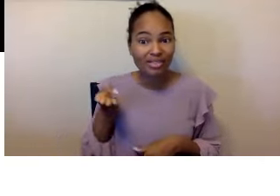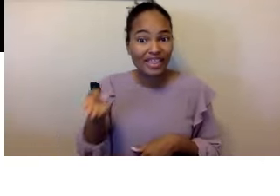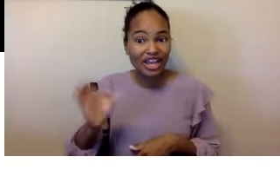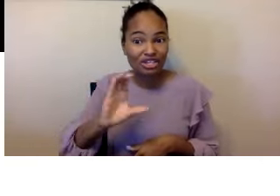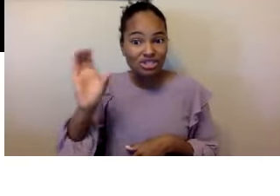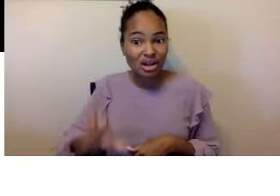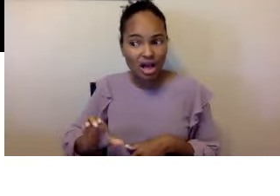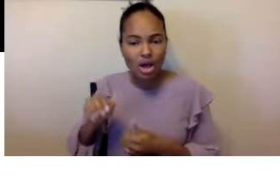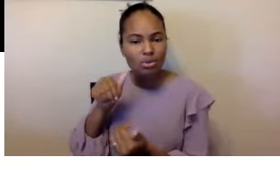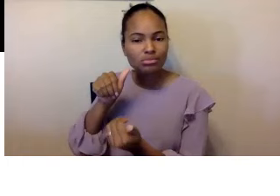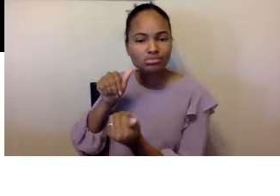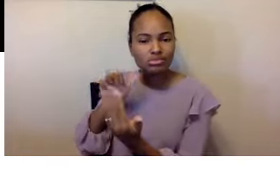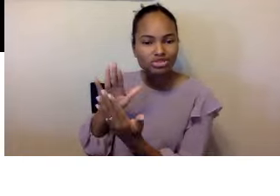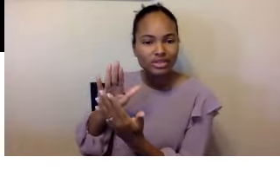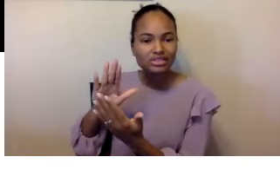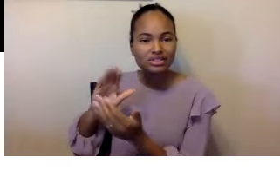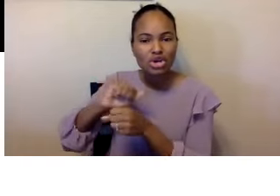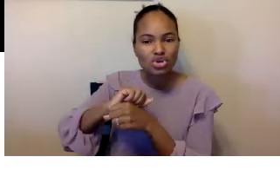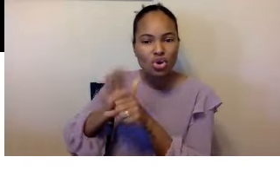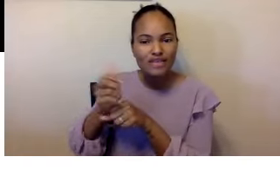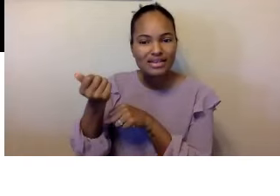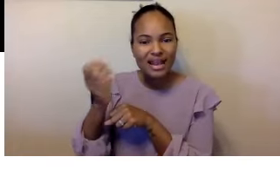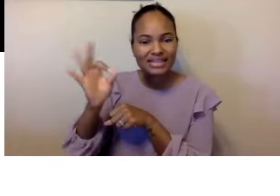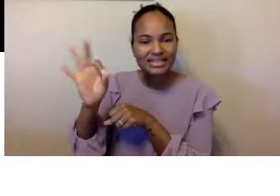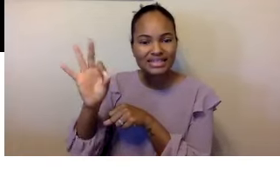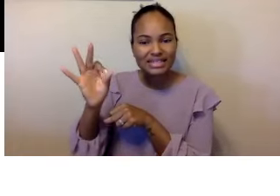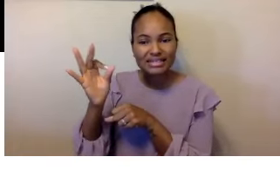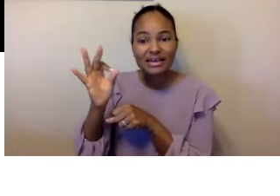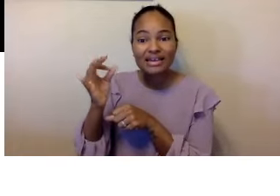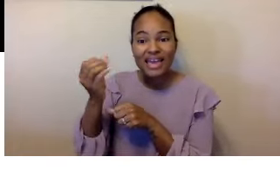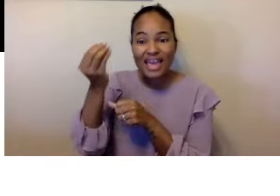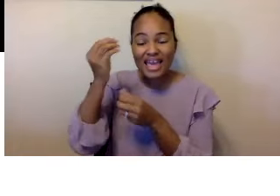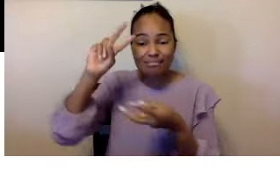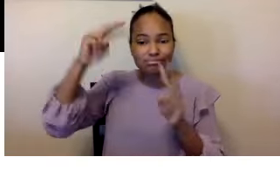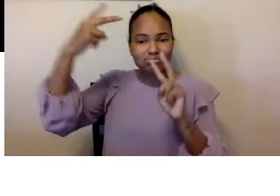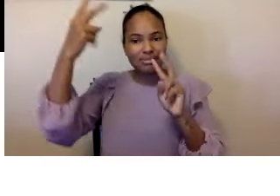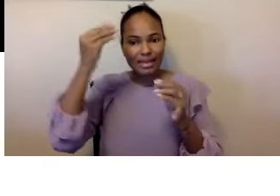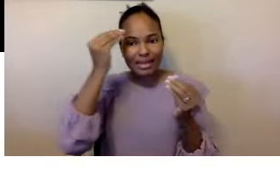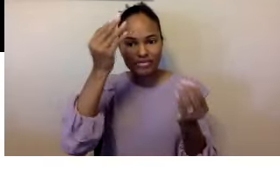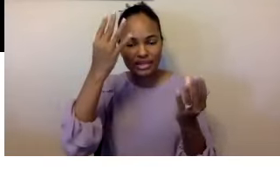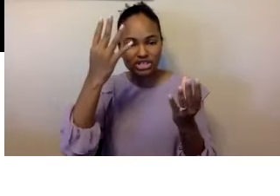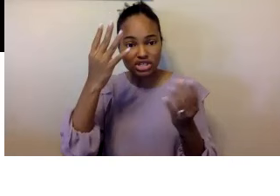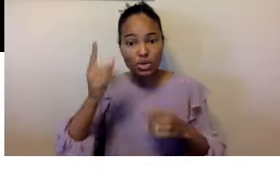address COVID-19 misinformation and where people can get vaccines.